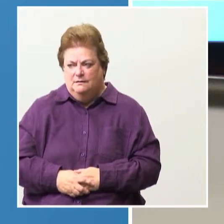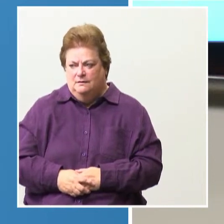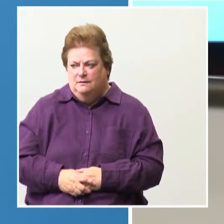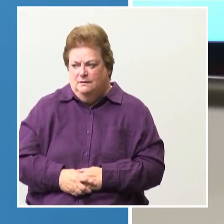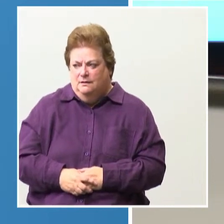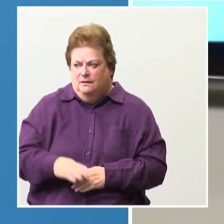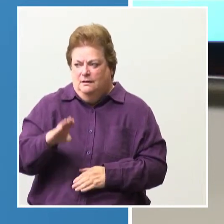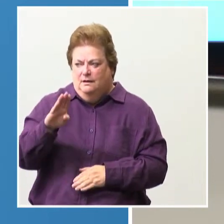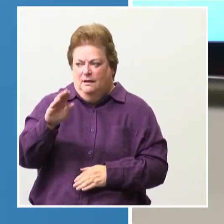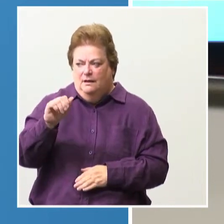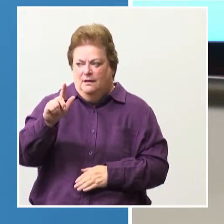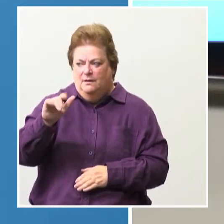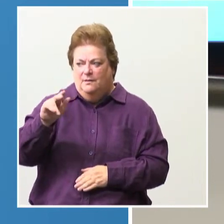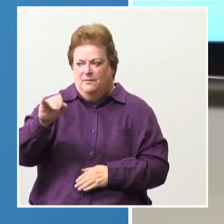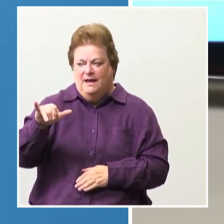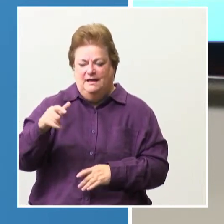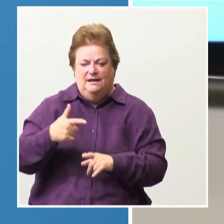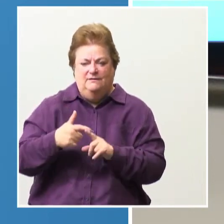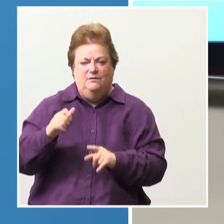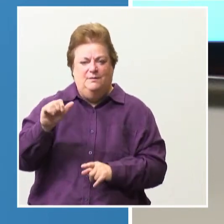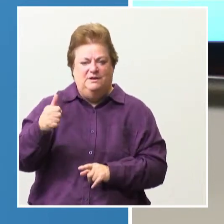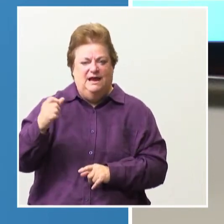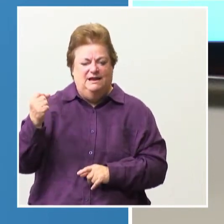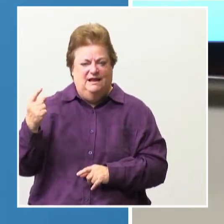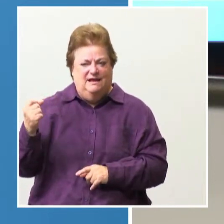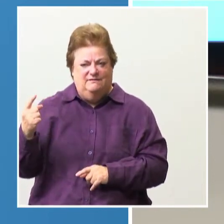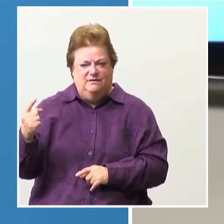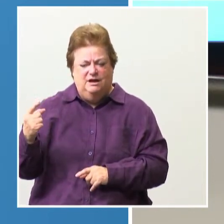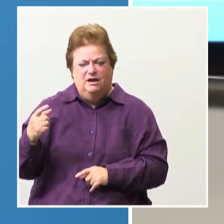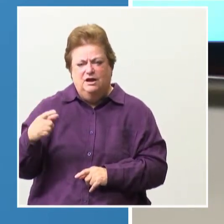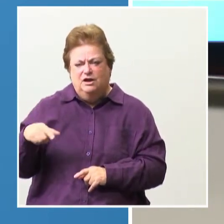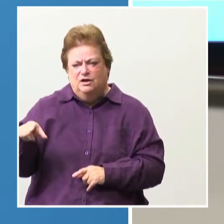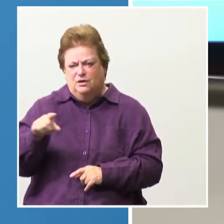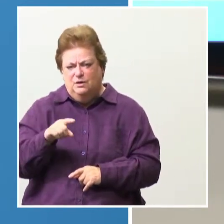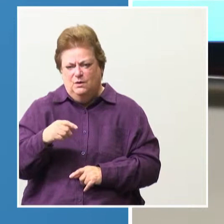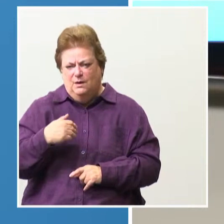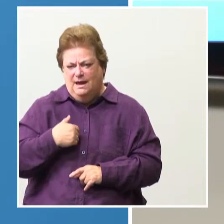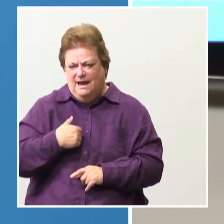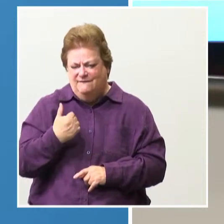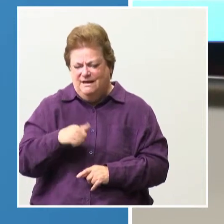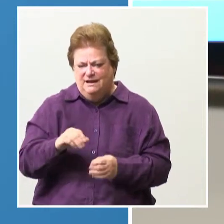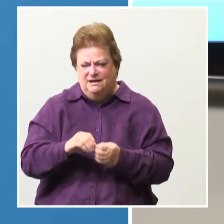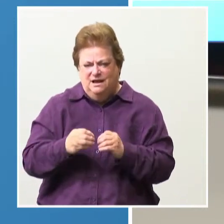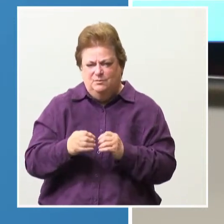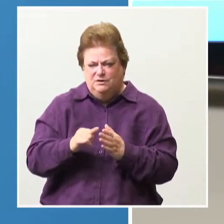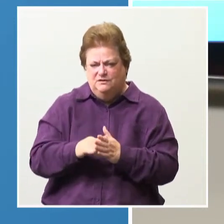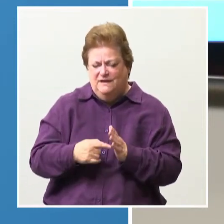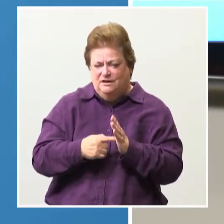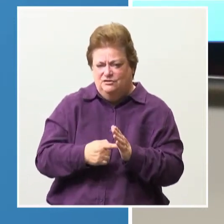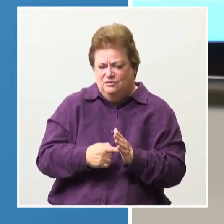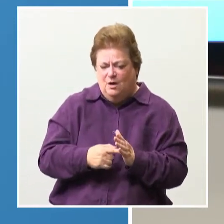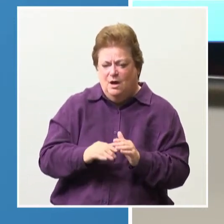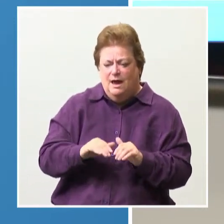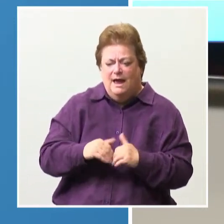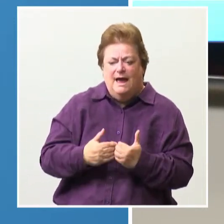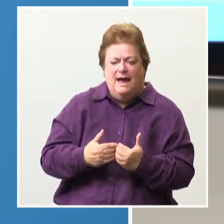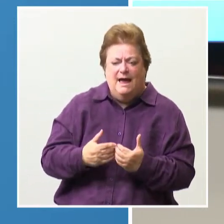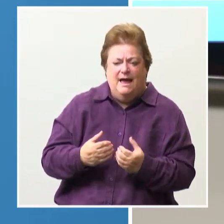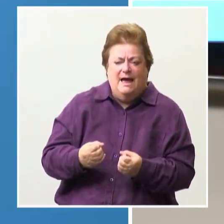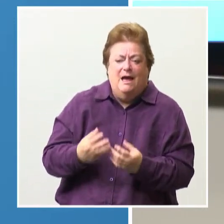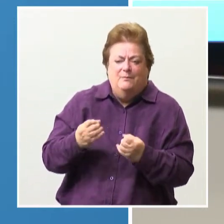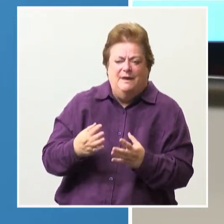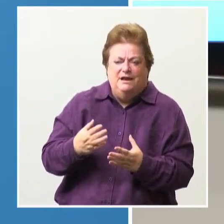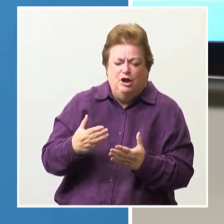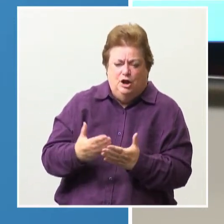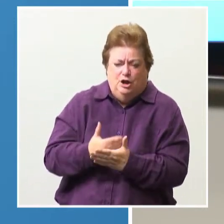Hi, this is Bailey Bishop with 1011. I was wondering, do you have any numbers that show how many new adults 18 and over have